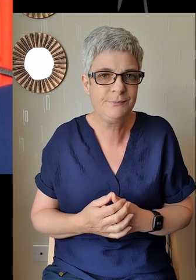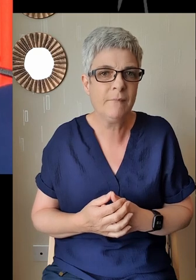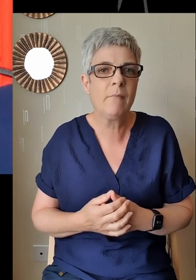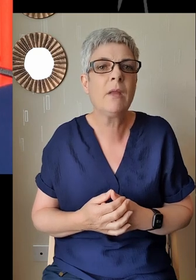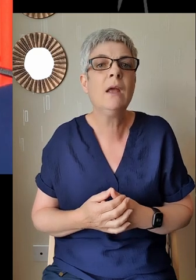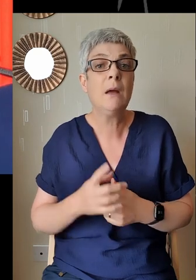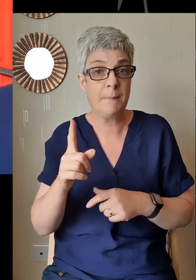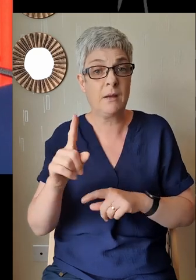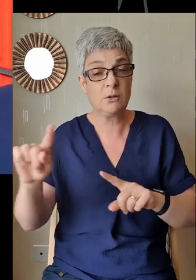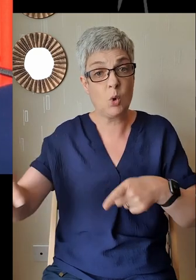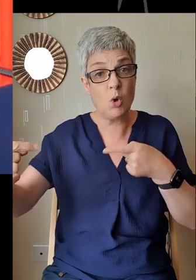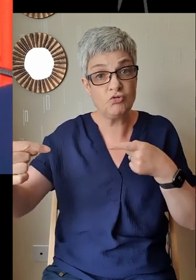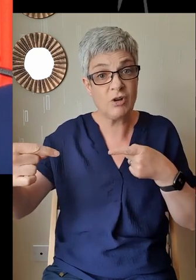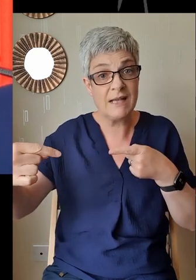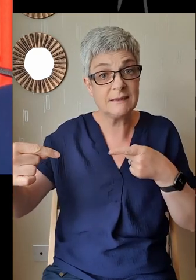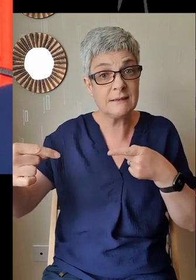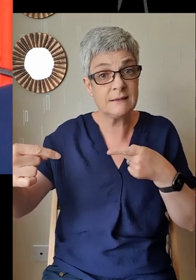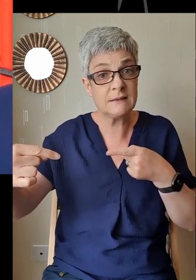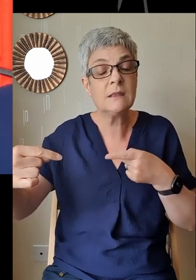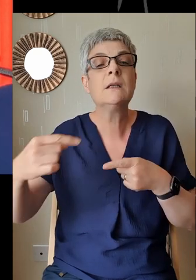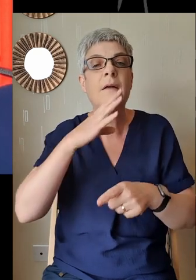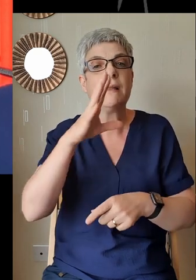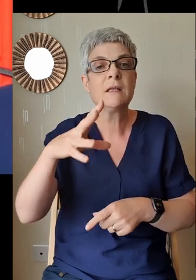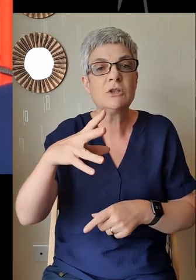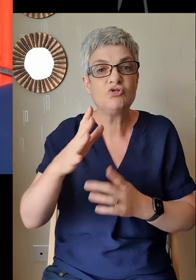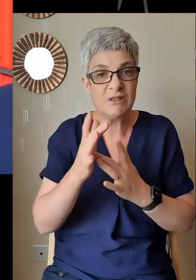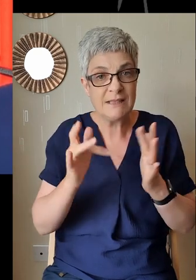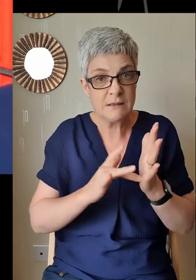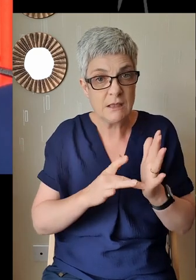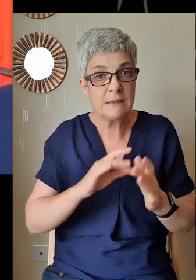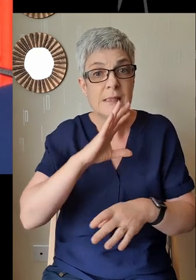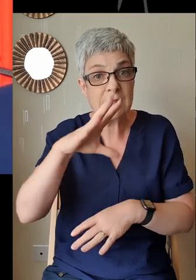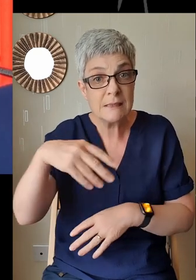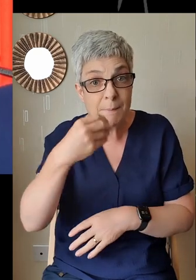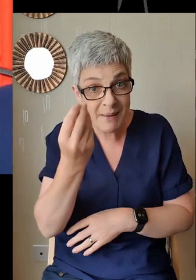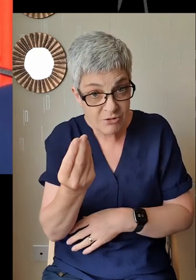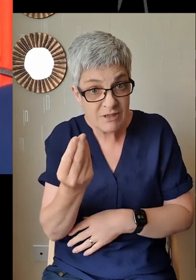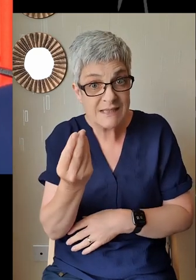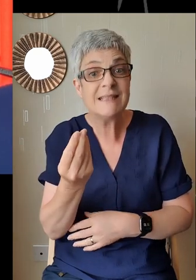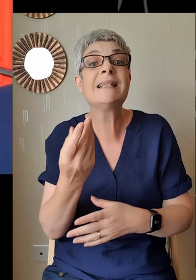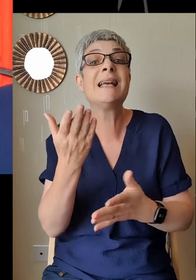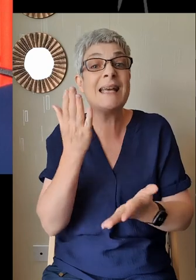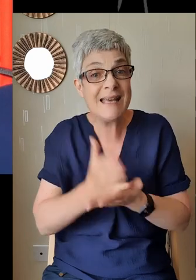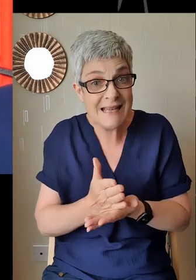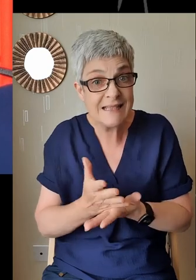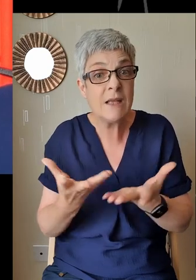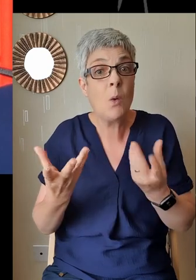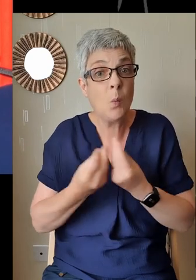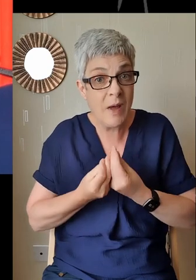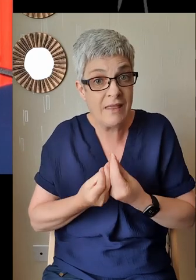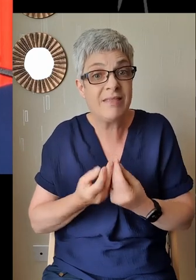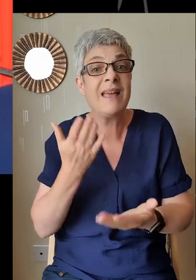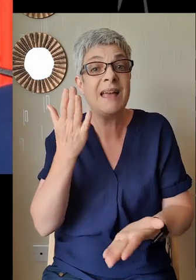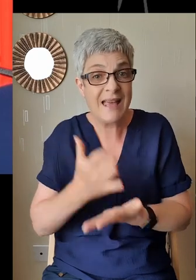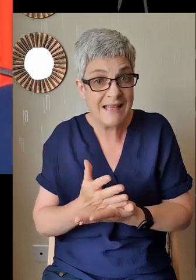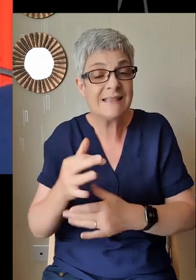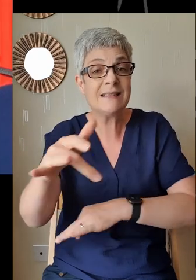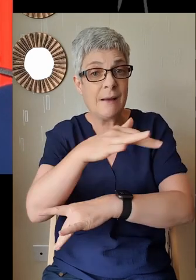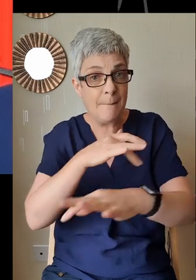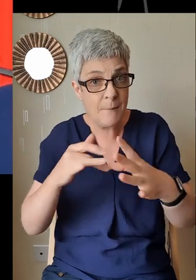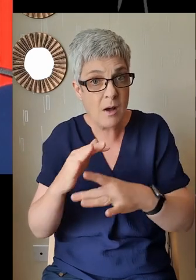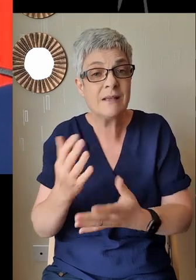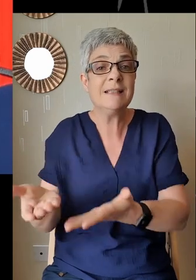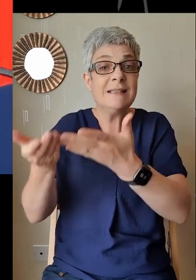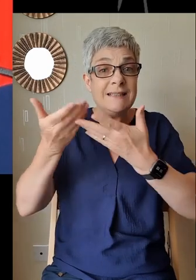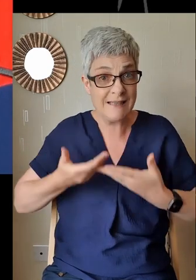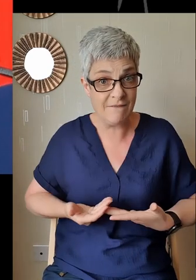But the contrast here is the Spirit of Jesus is with, is among us, is given to us so that